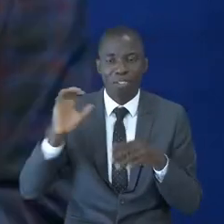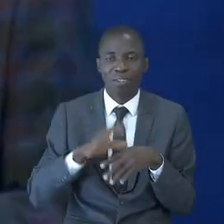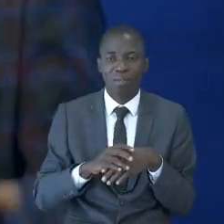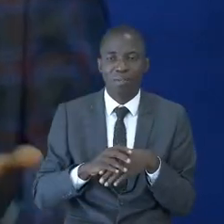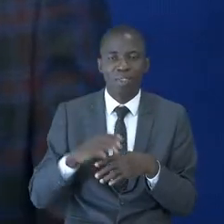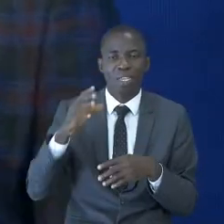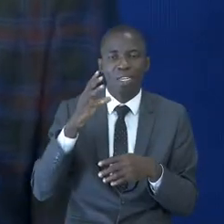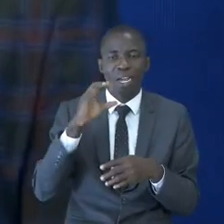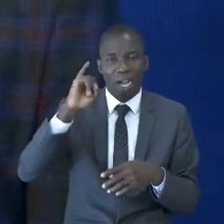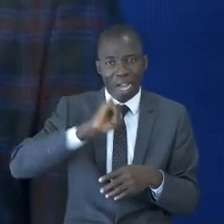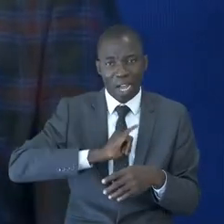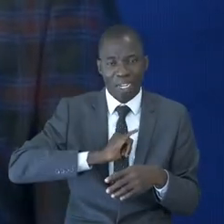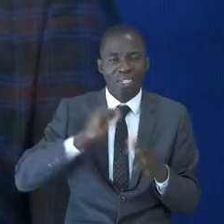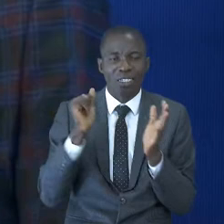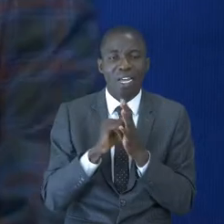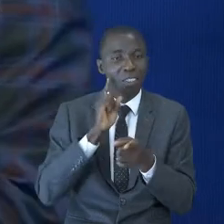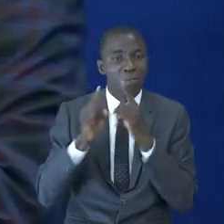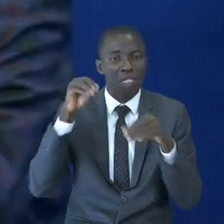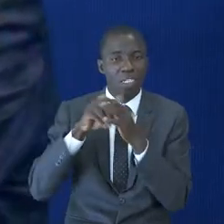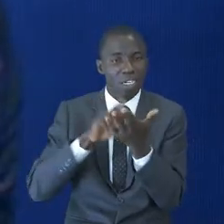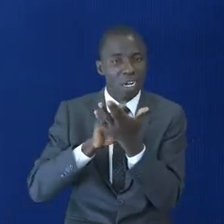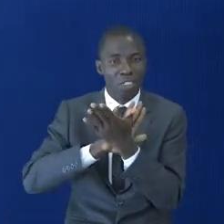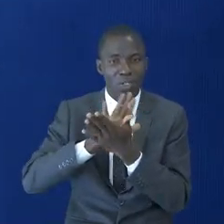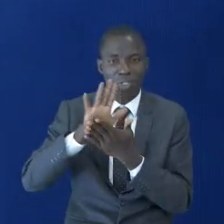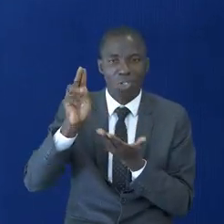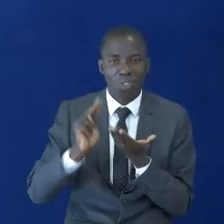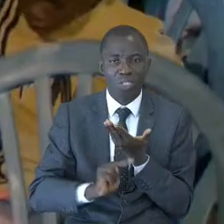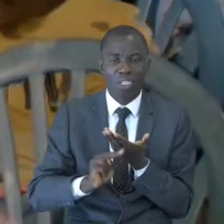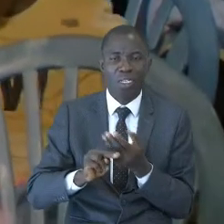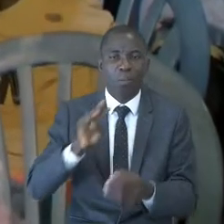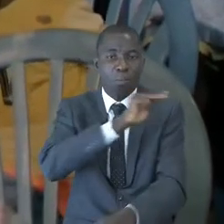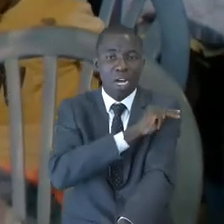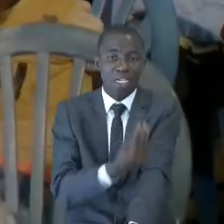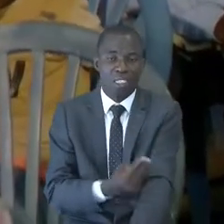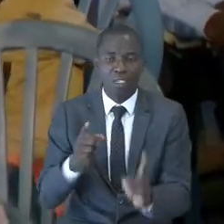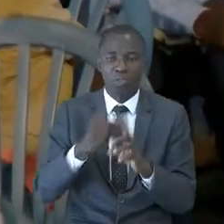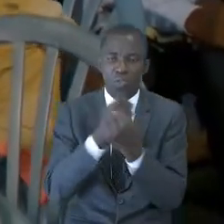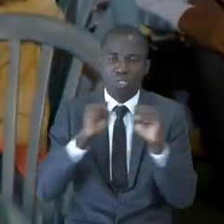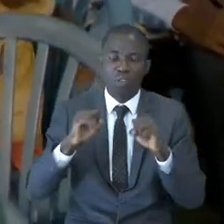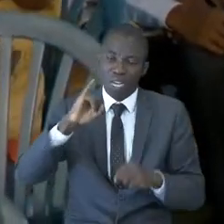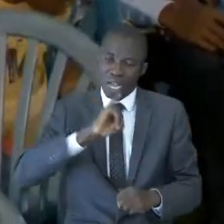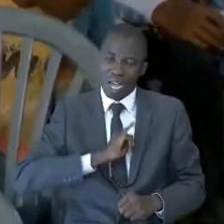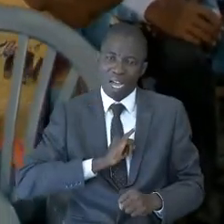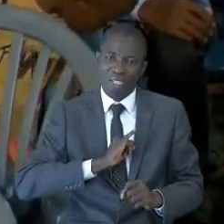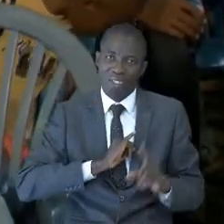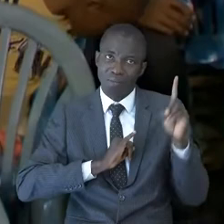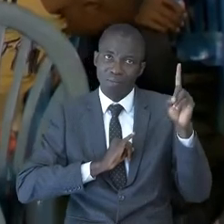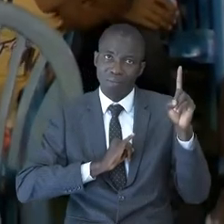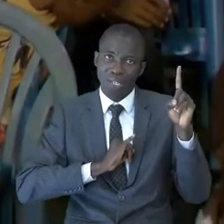that speak in righteousness, mighty to save. I from